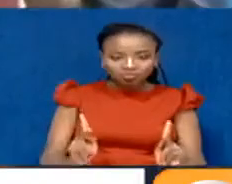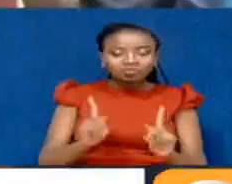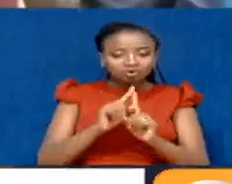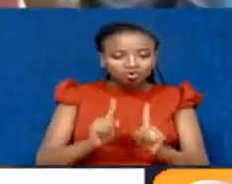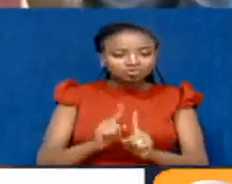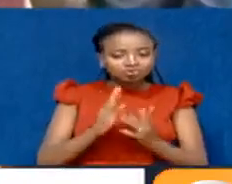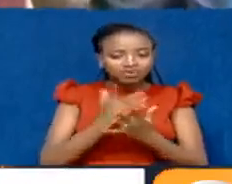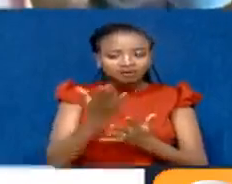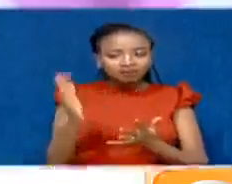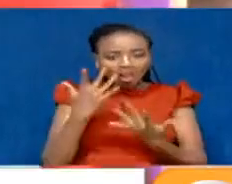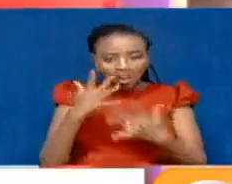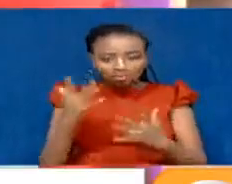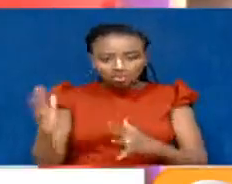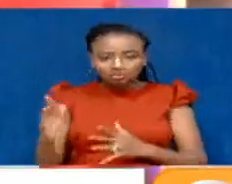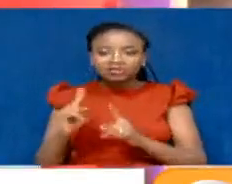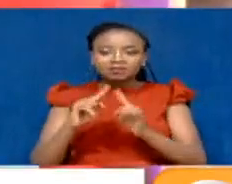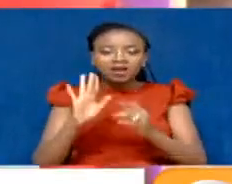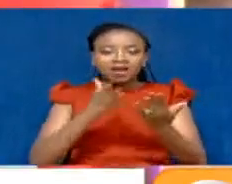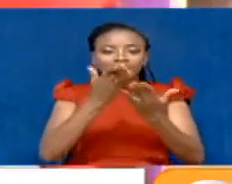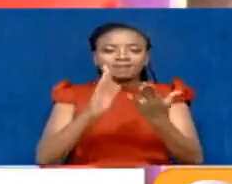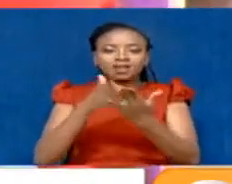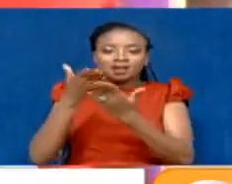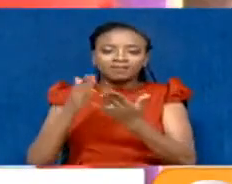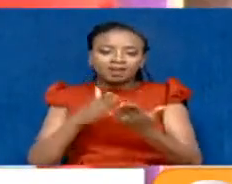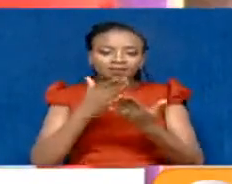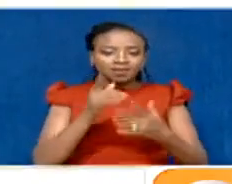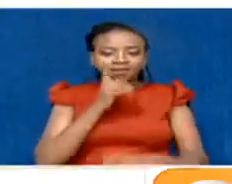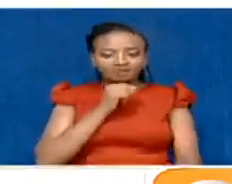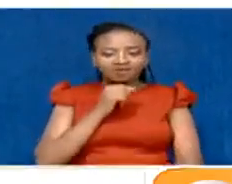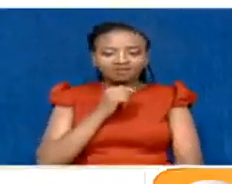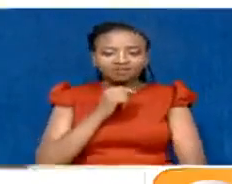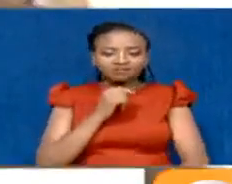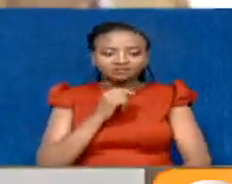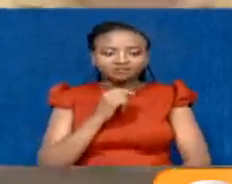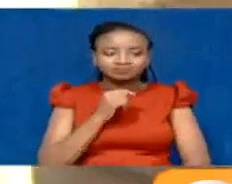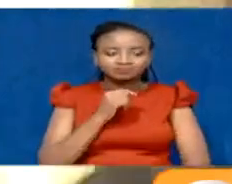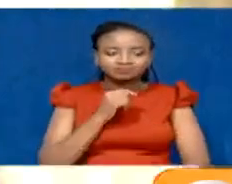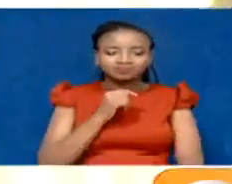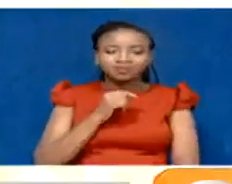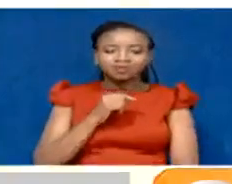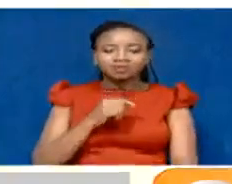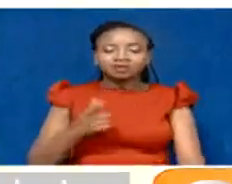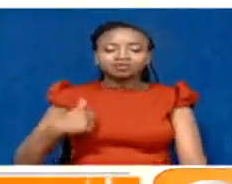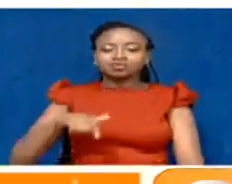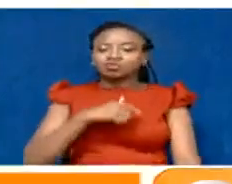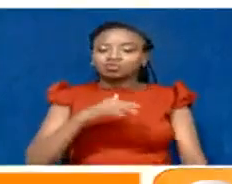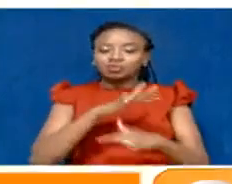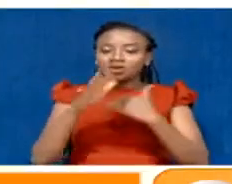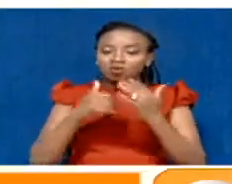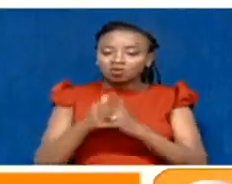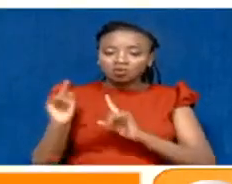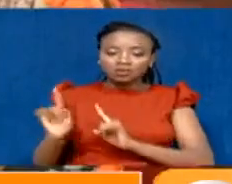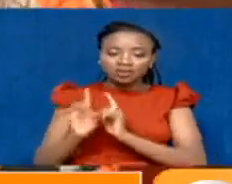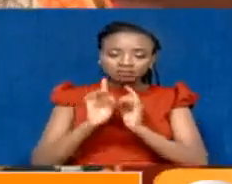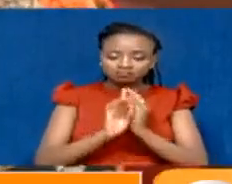made to those who lost out in the nominations to look at the bigger prize. Tajitokeza sisi wote tupigie Raila Amolo